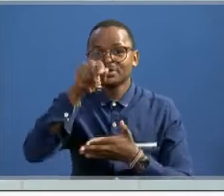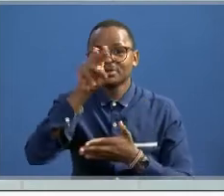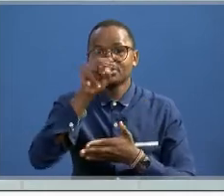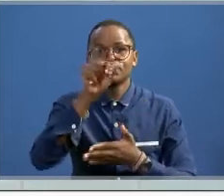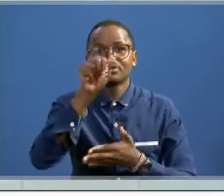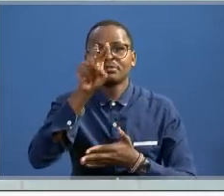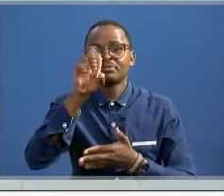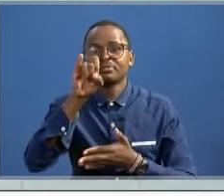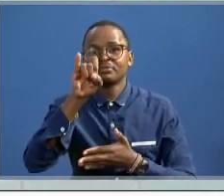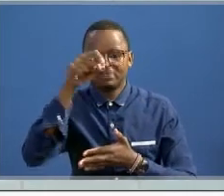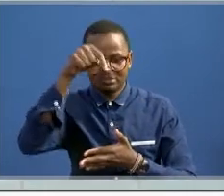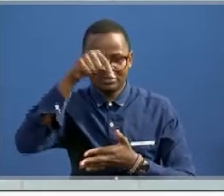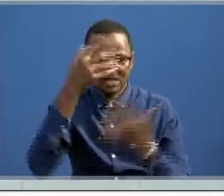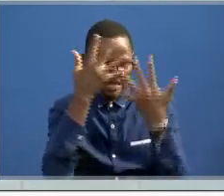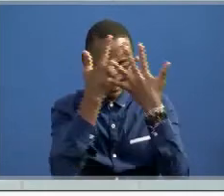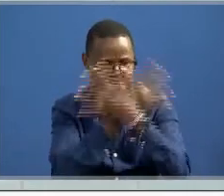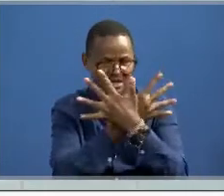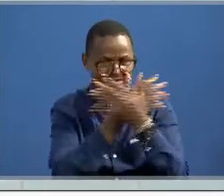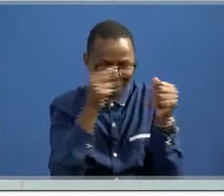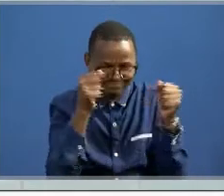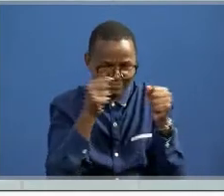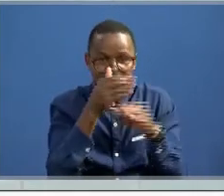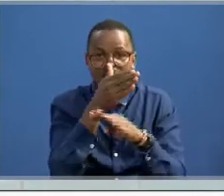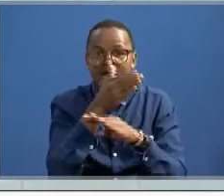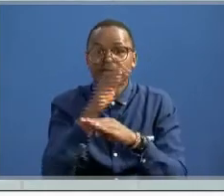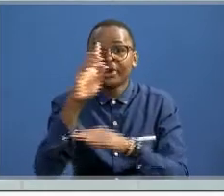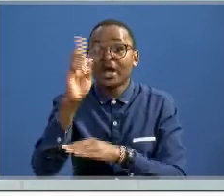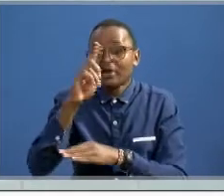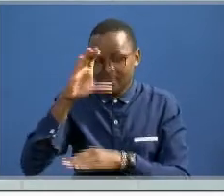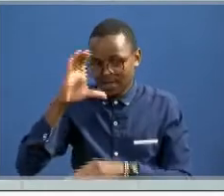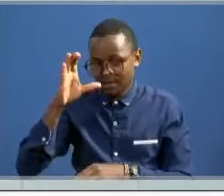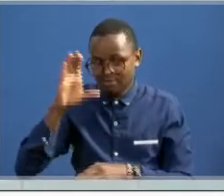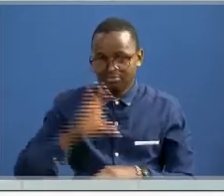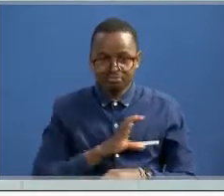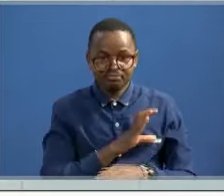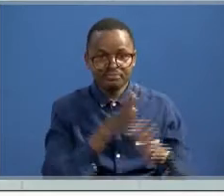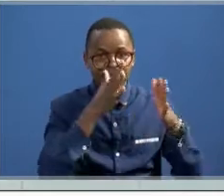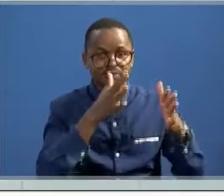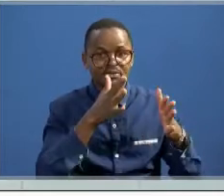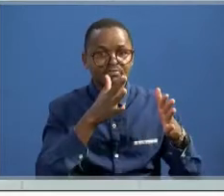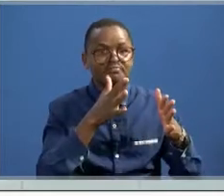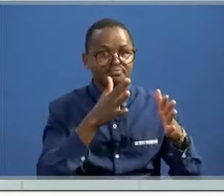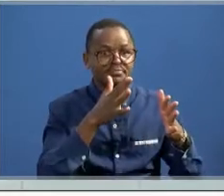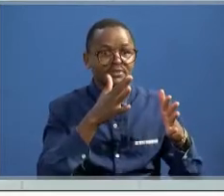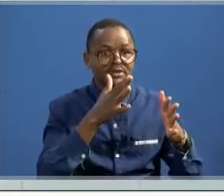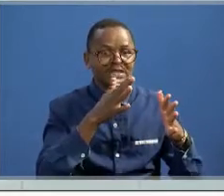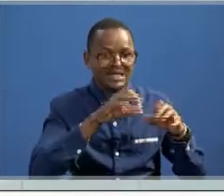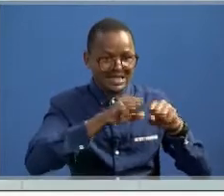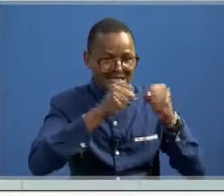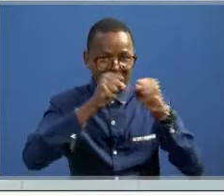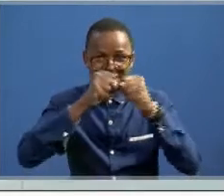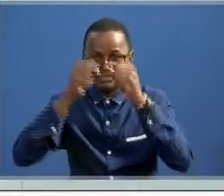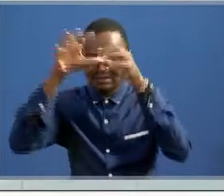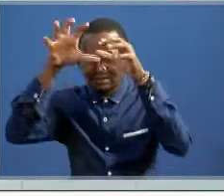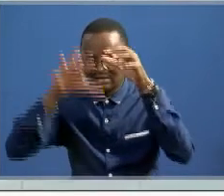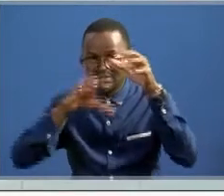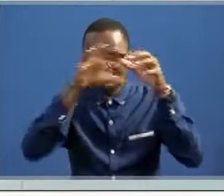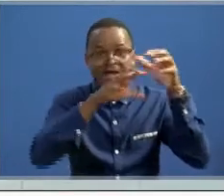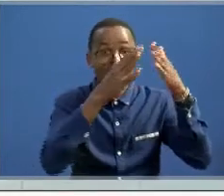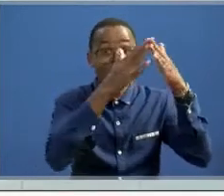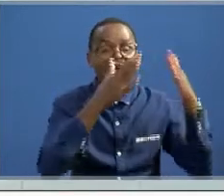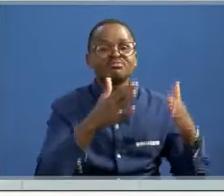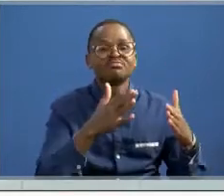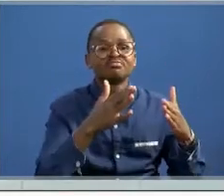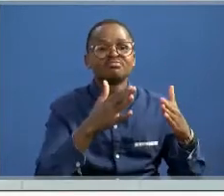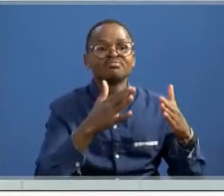Tenants spent the better part of yesternight in the cold after the Nairobi County commissioned its bulldozers to demolish their houses in the spirit of